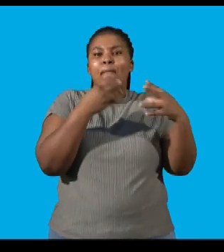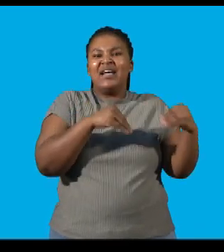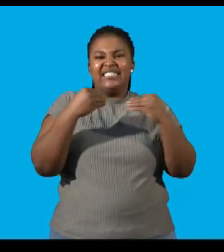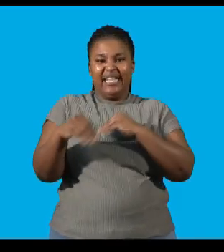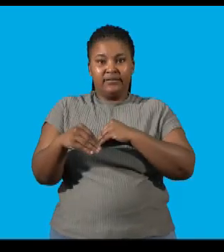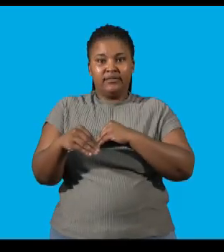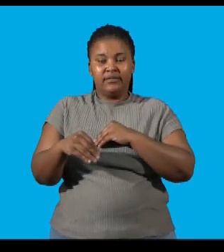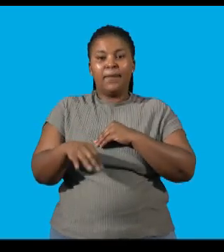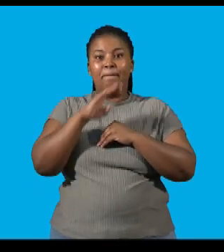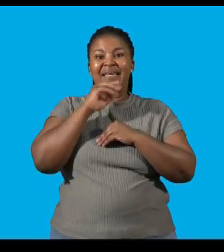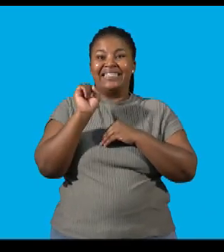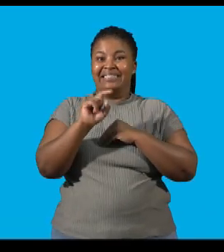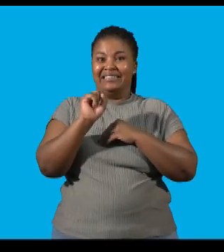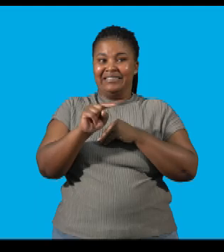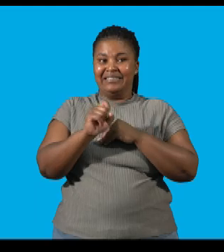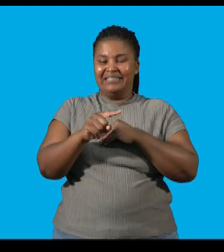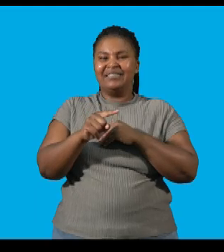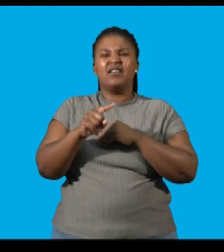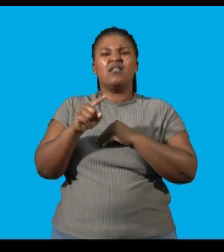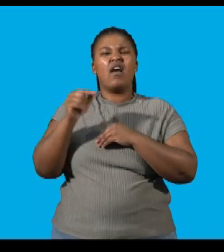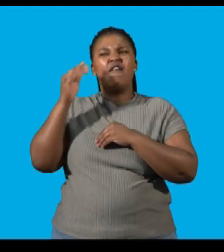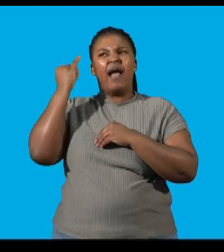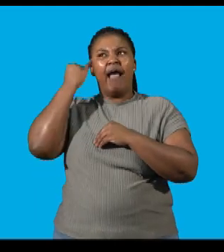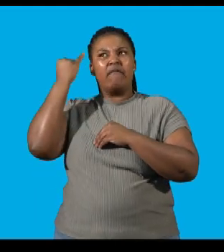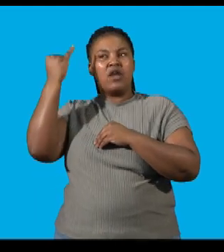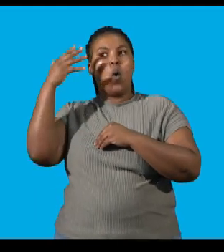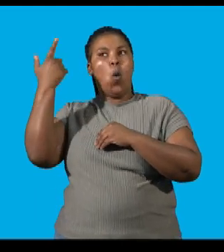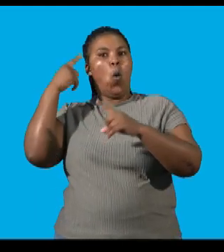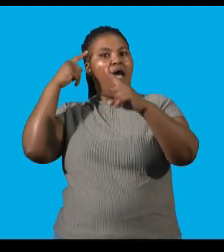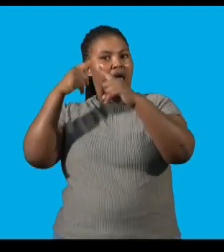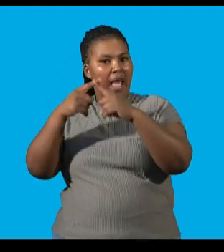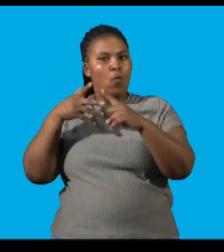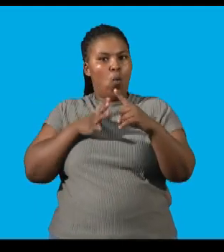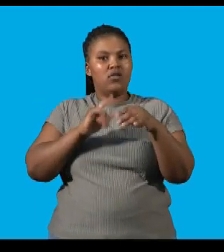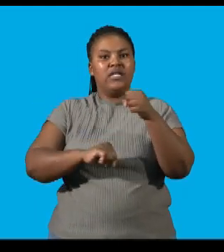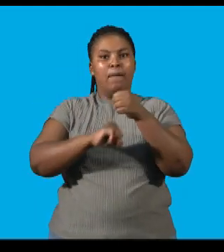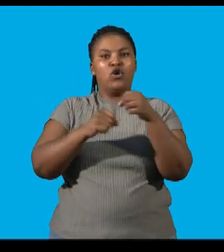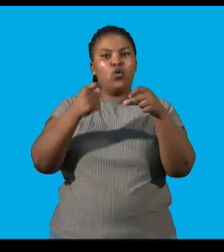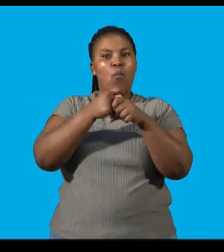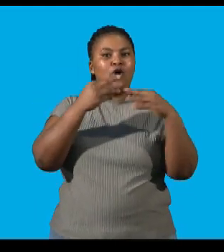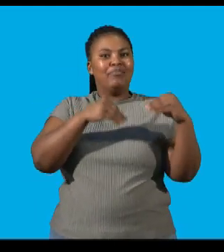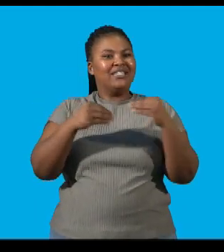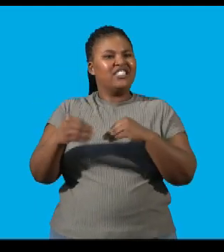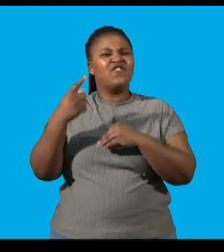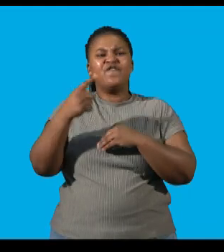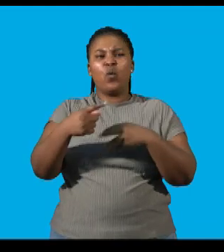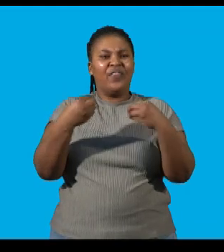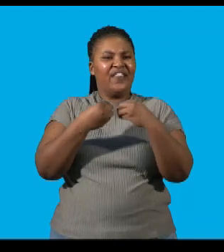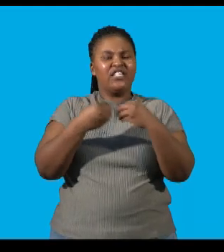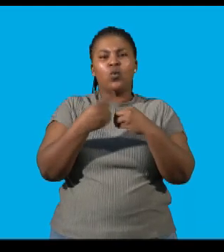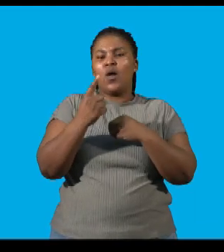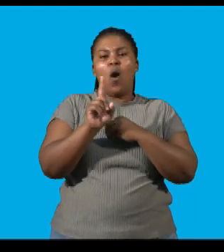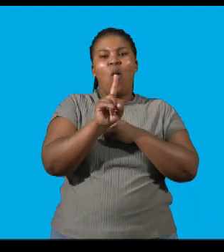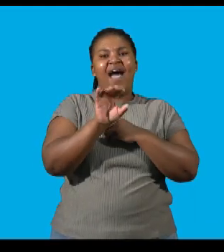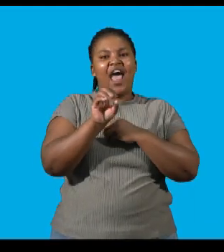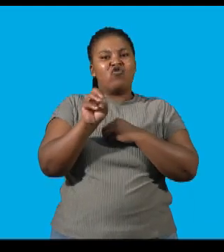business. This incentive aims to bring support for small businesses with assets of